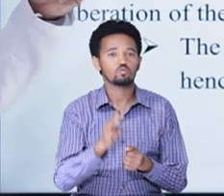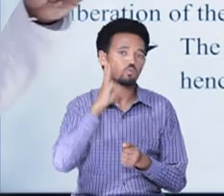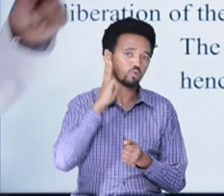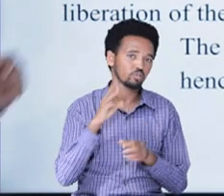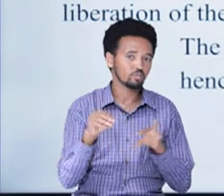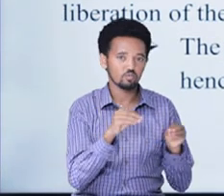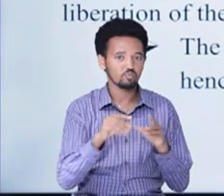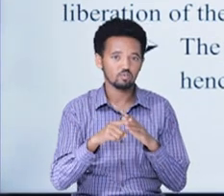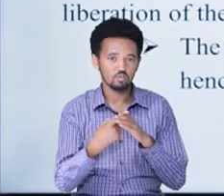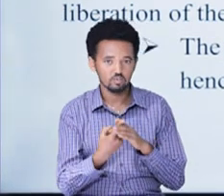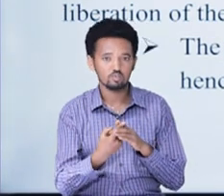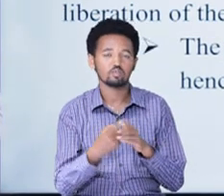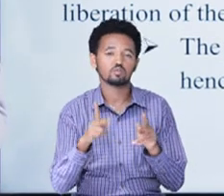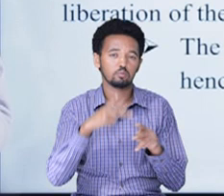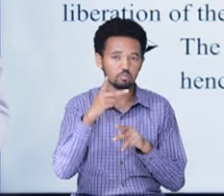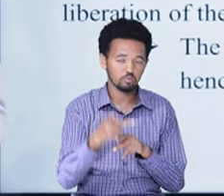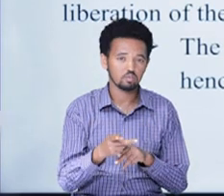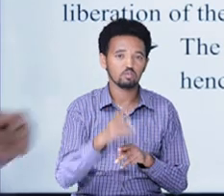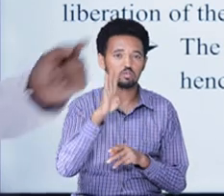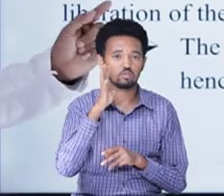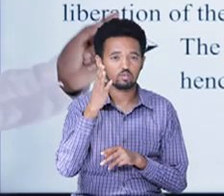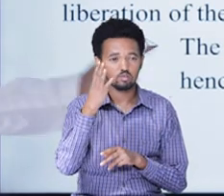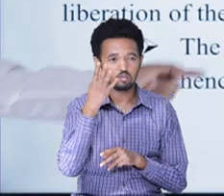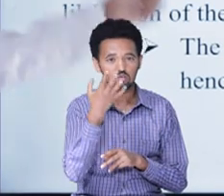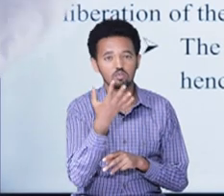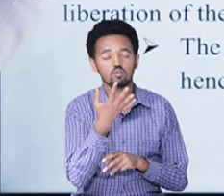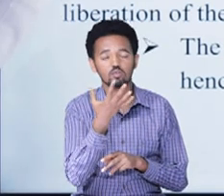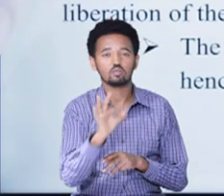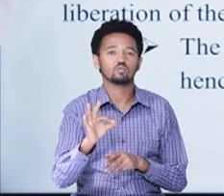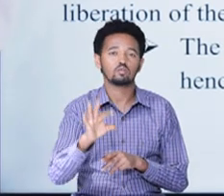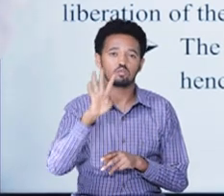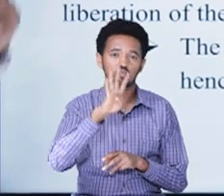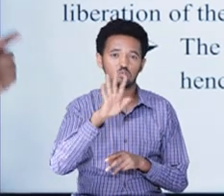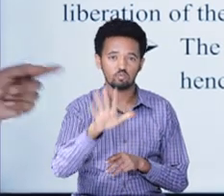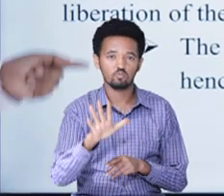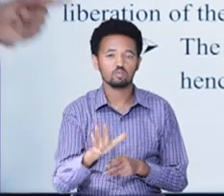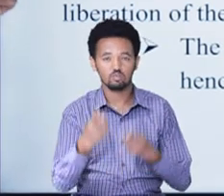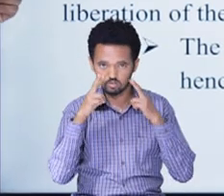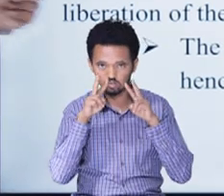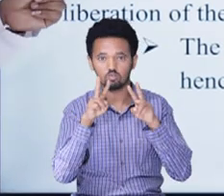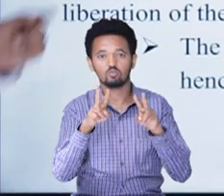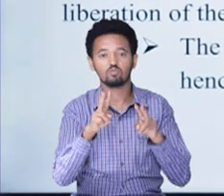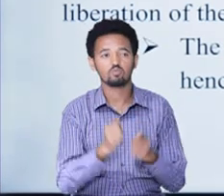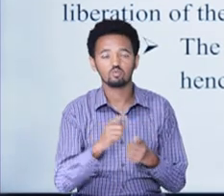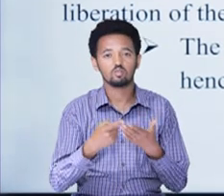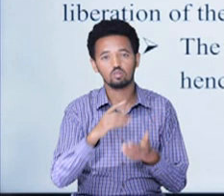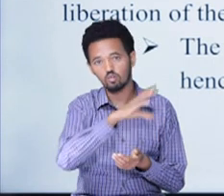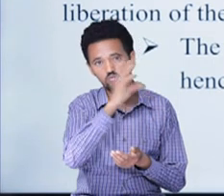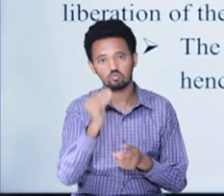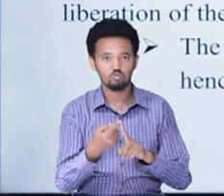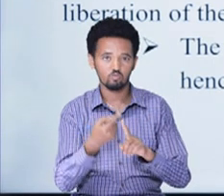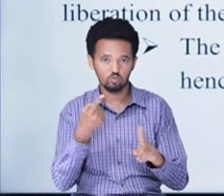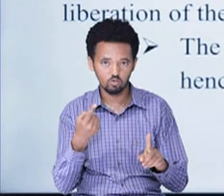which started in the pre-1945, but it focused on the liberation of African